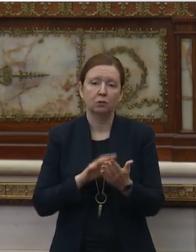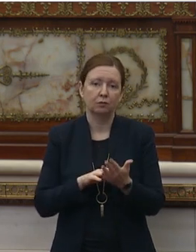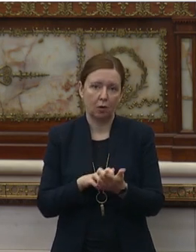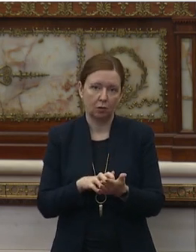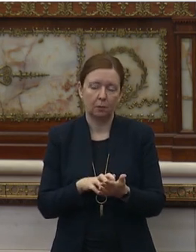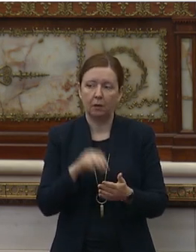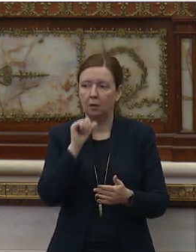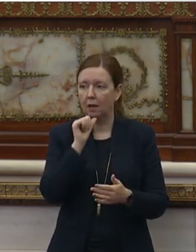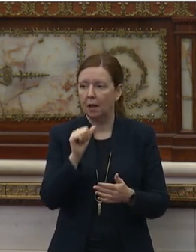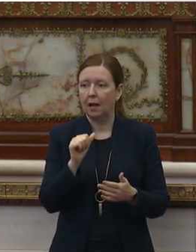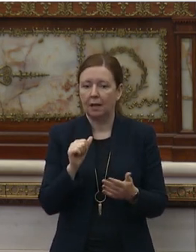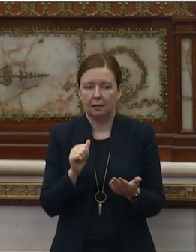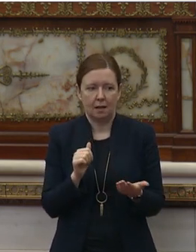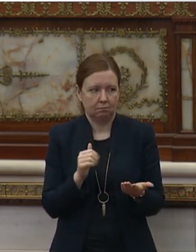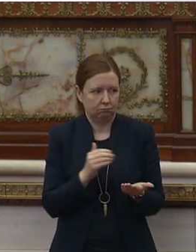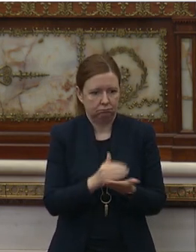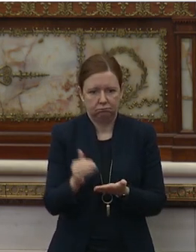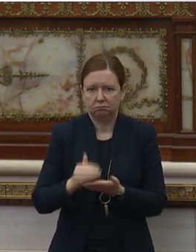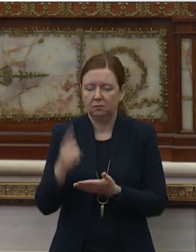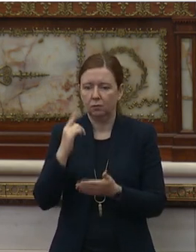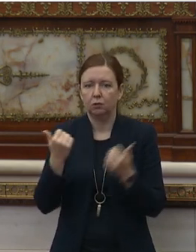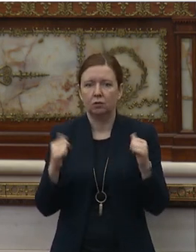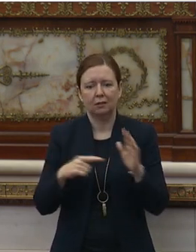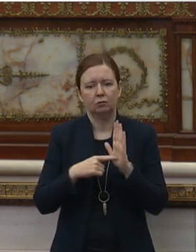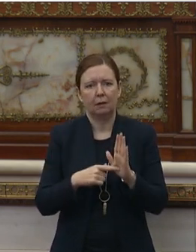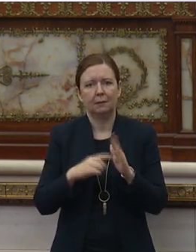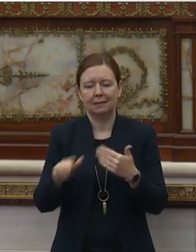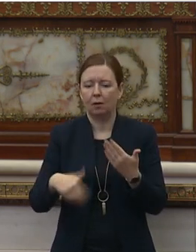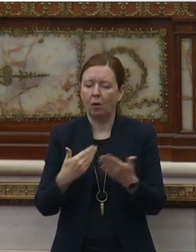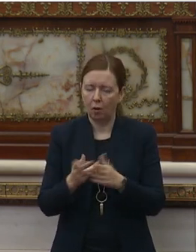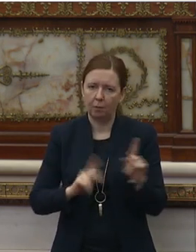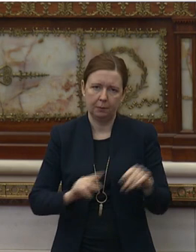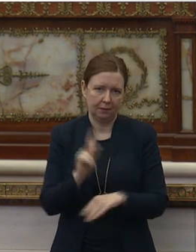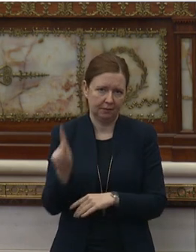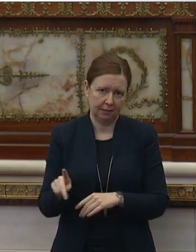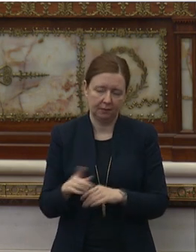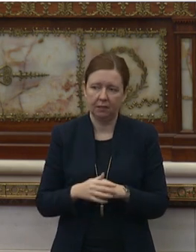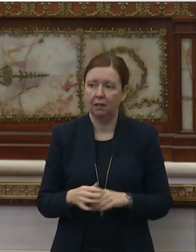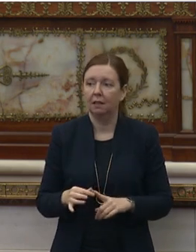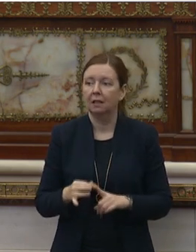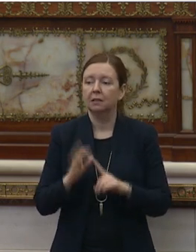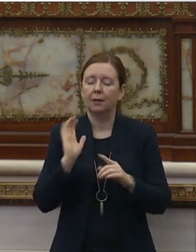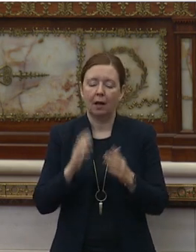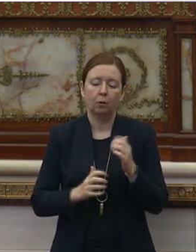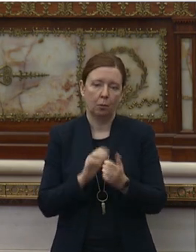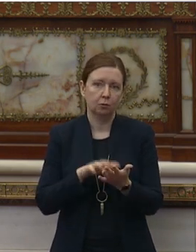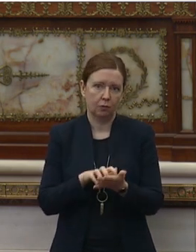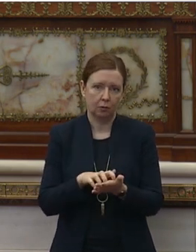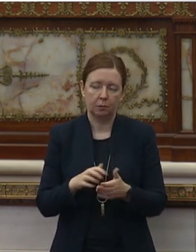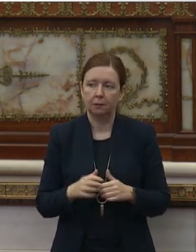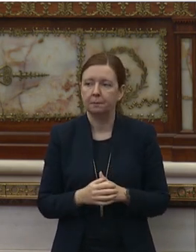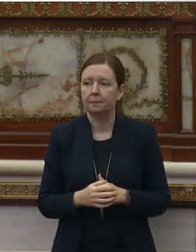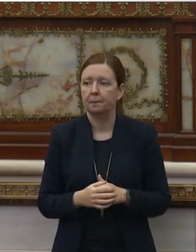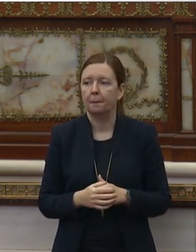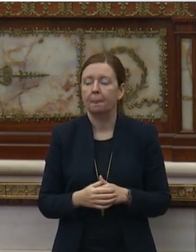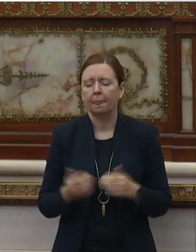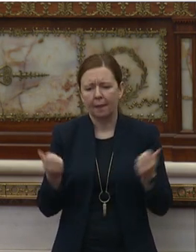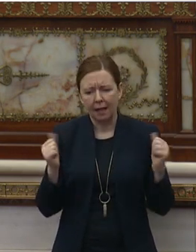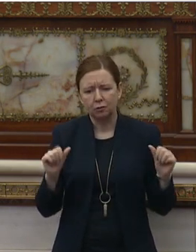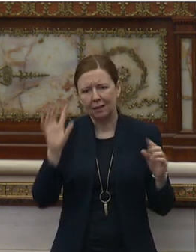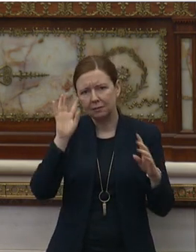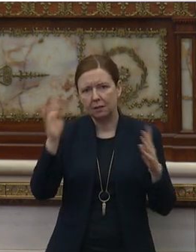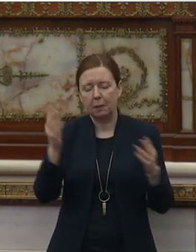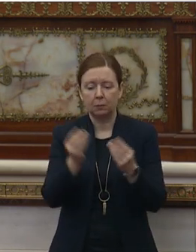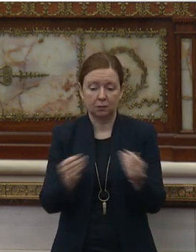and not be villainized for trying to represent all Philadelphians, especially our most vulnerable, and trying to come up